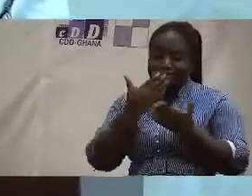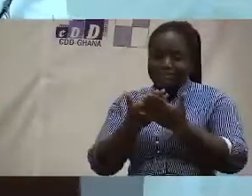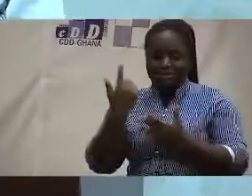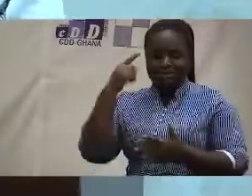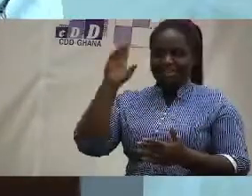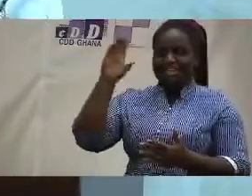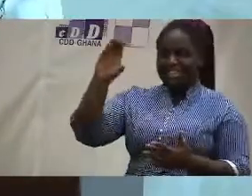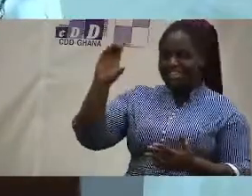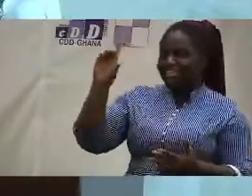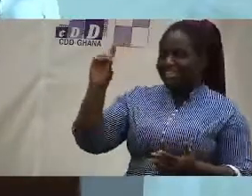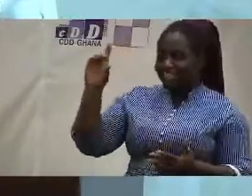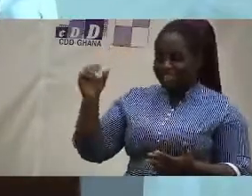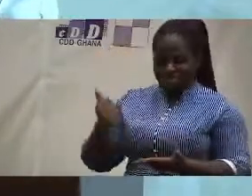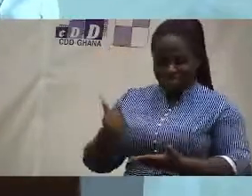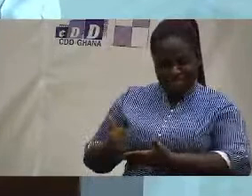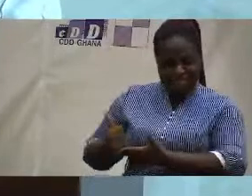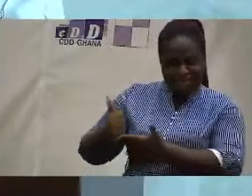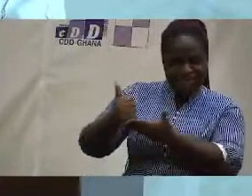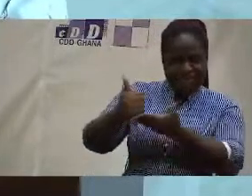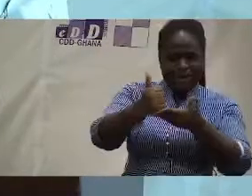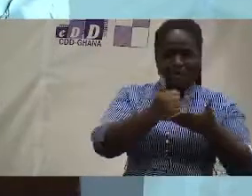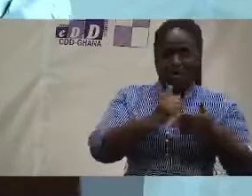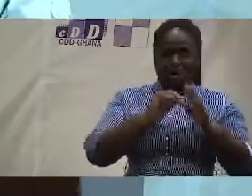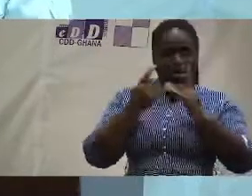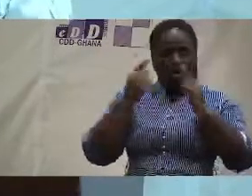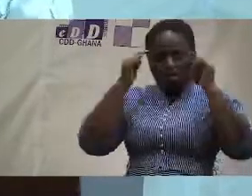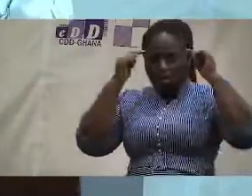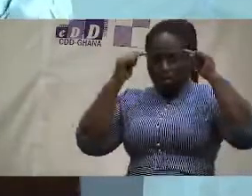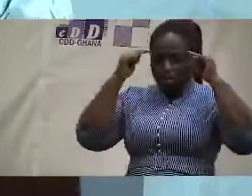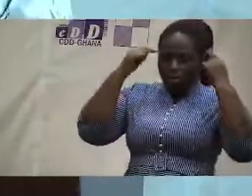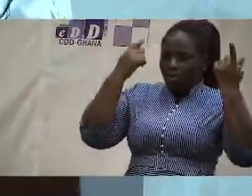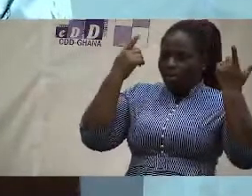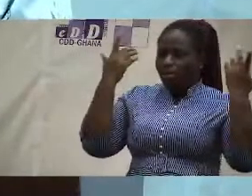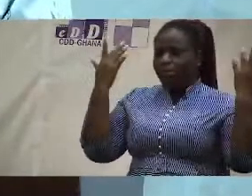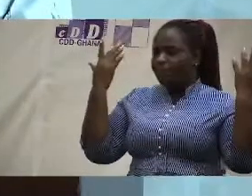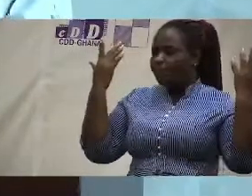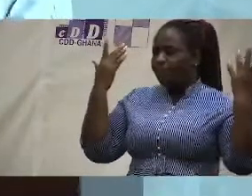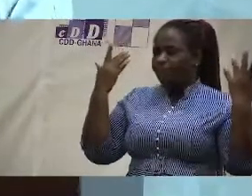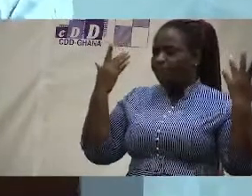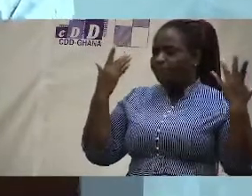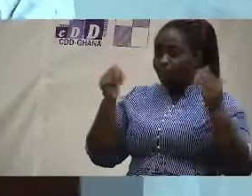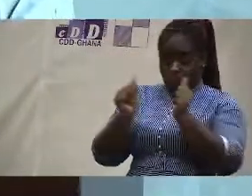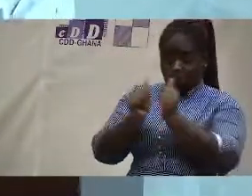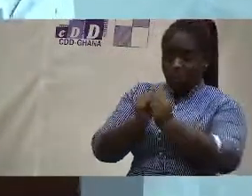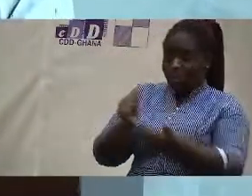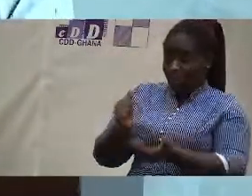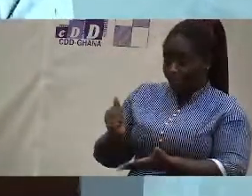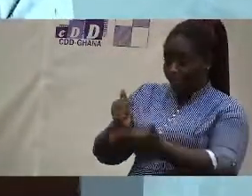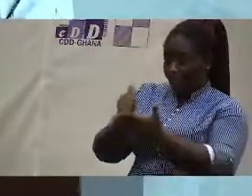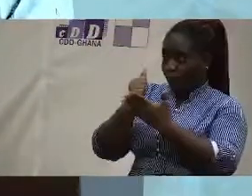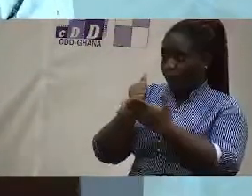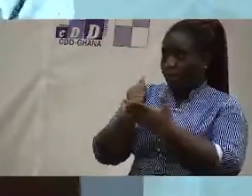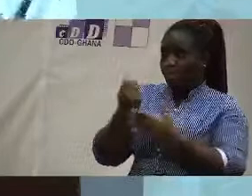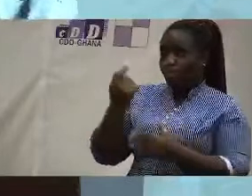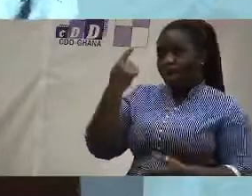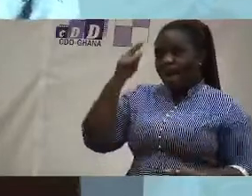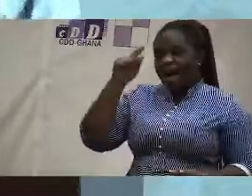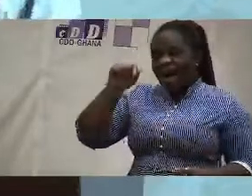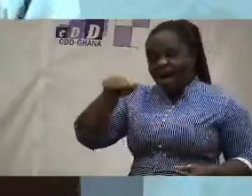CDD to help us all reflect on, with the help of